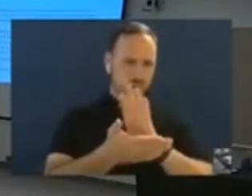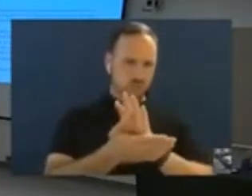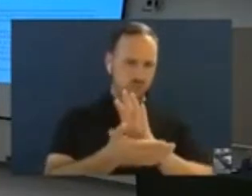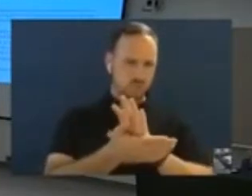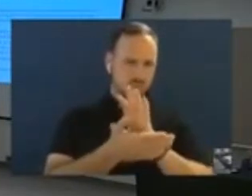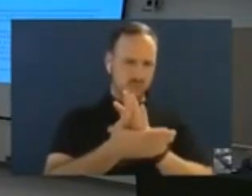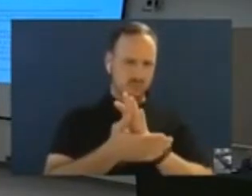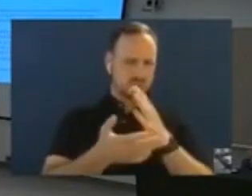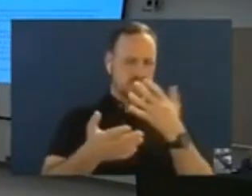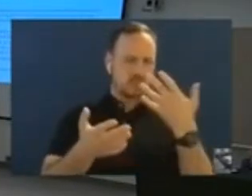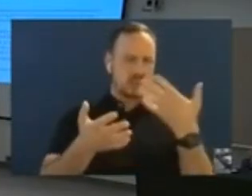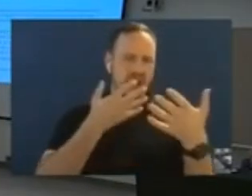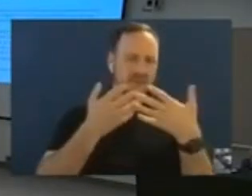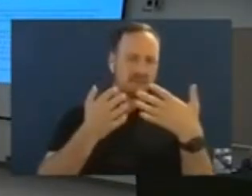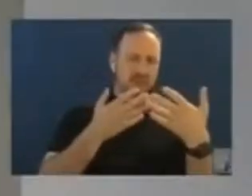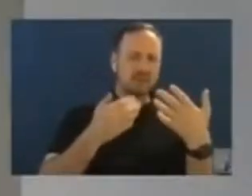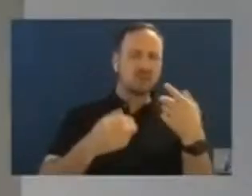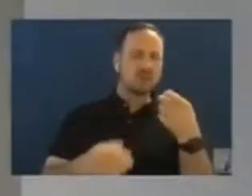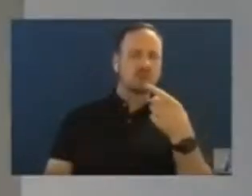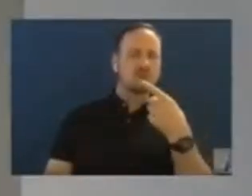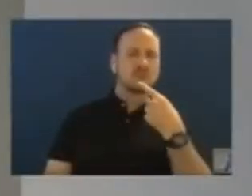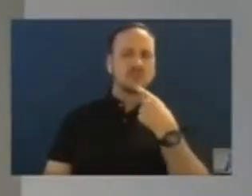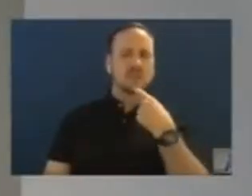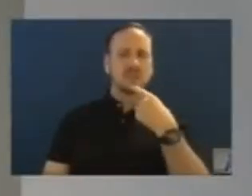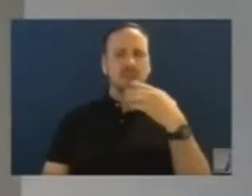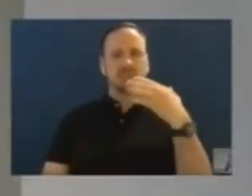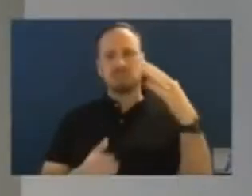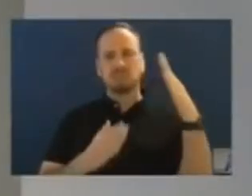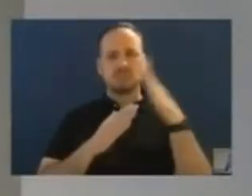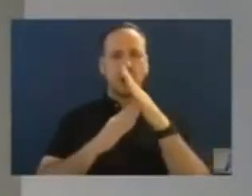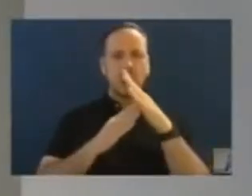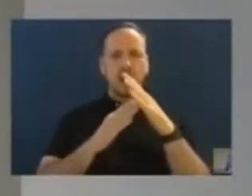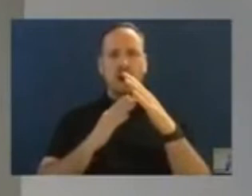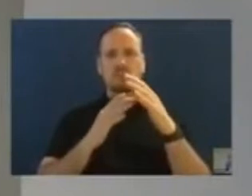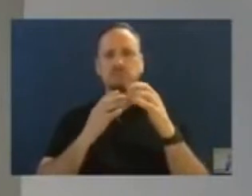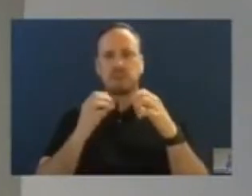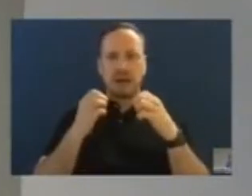Dr. Cohen pointed out, the top mitigation effort, I still think it's a quite important one.